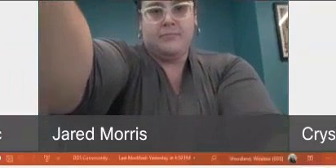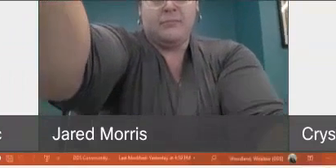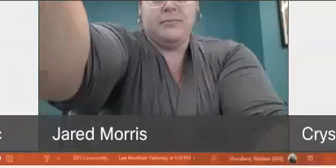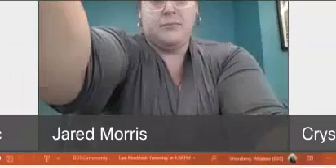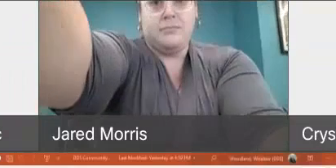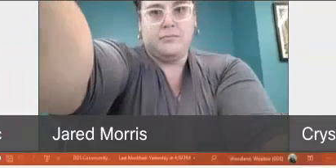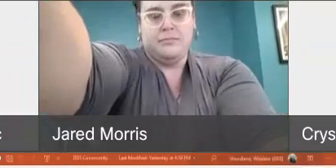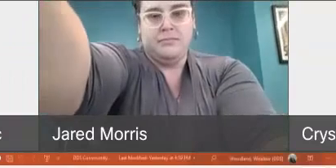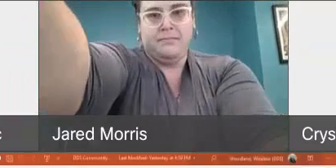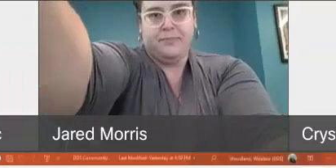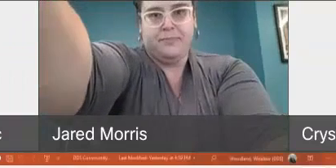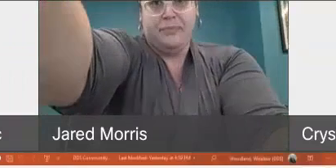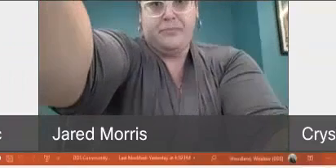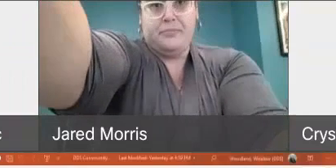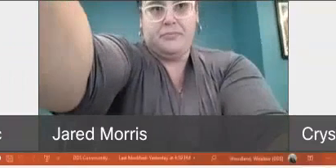All right, are you seeing the